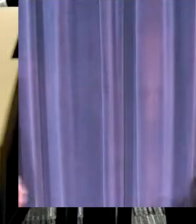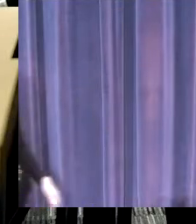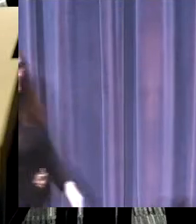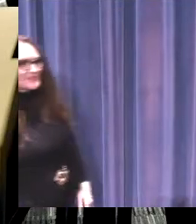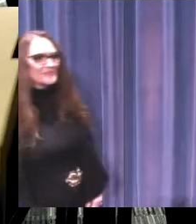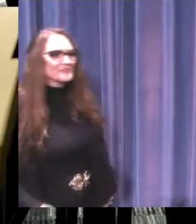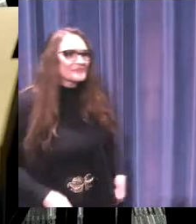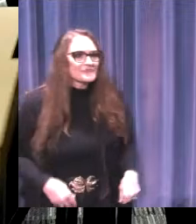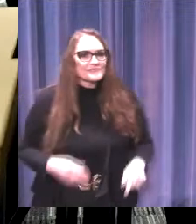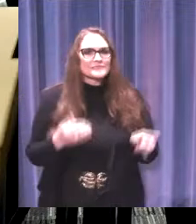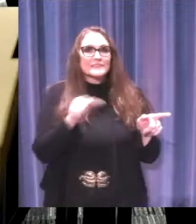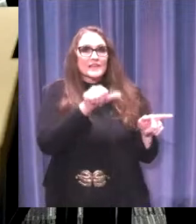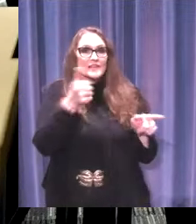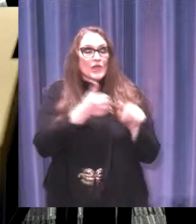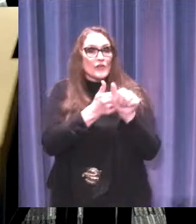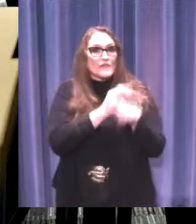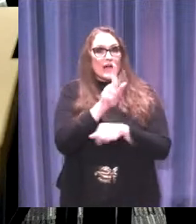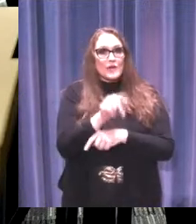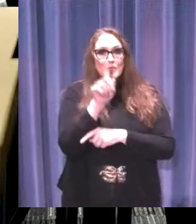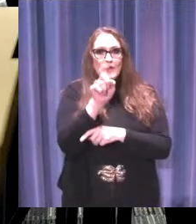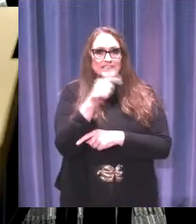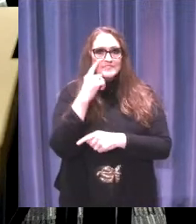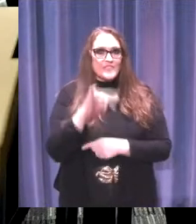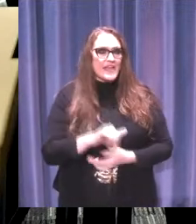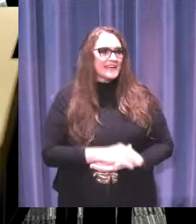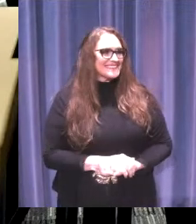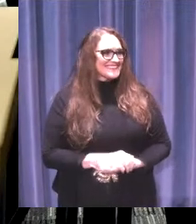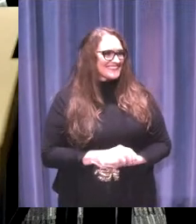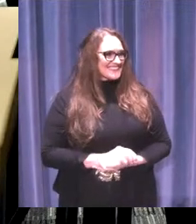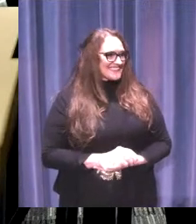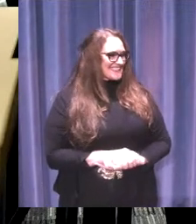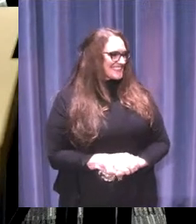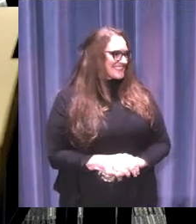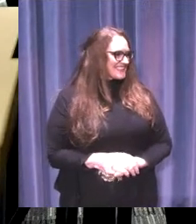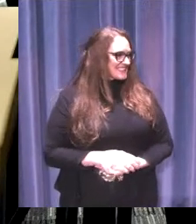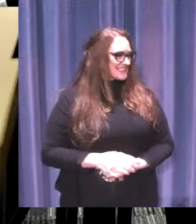Are there any other follow-up questions to that?